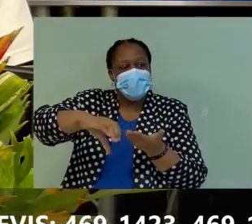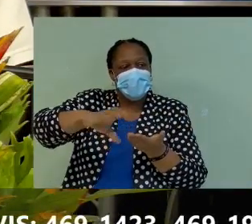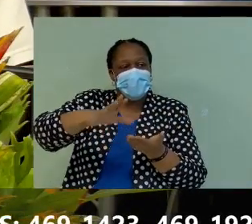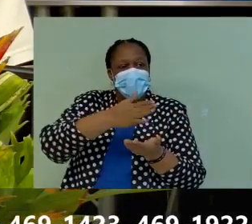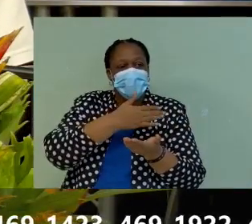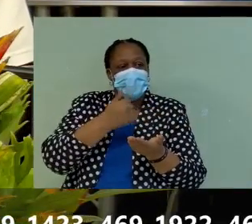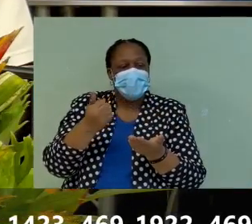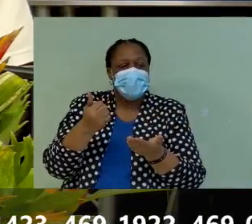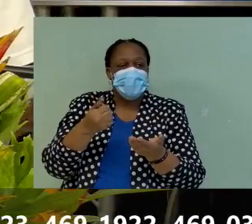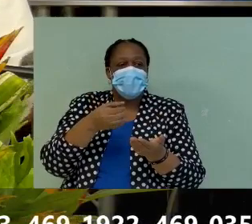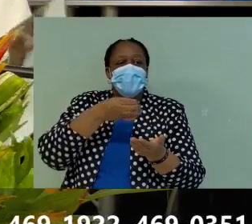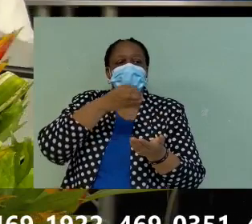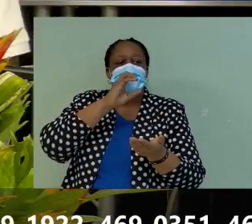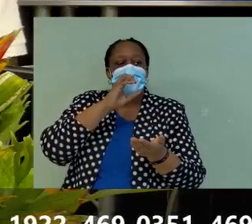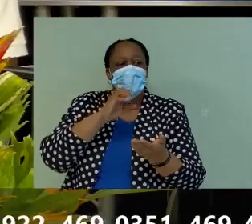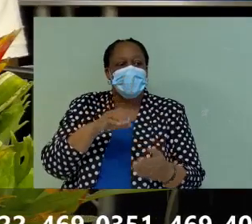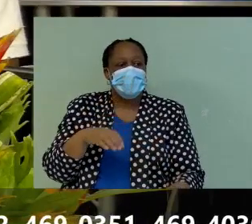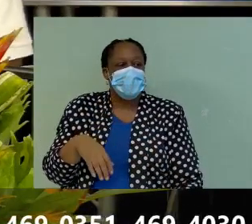came for